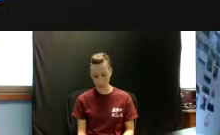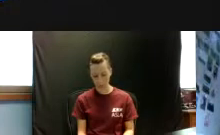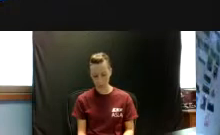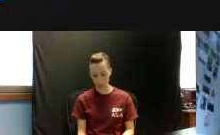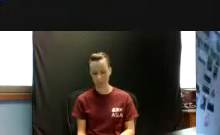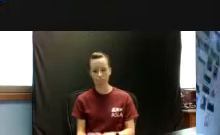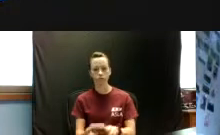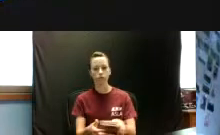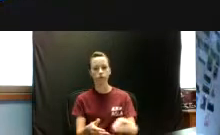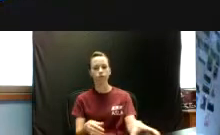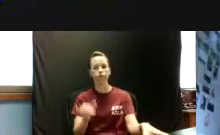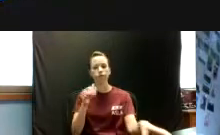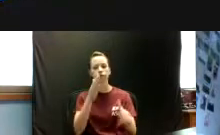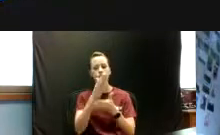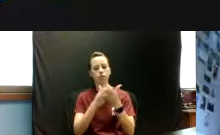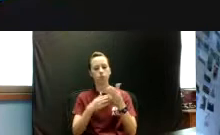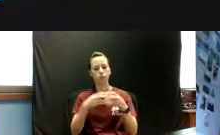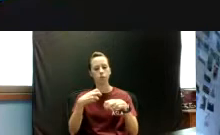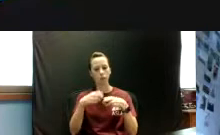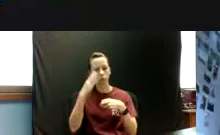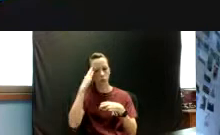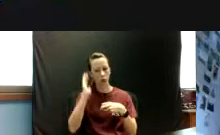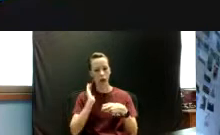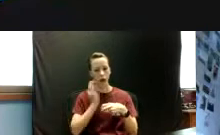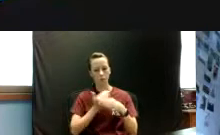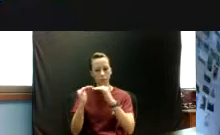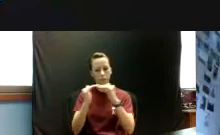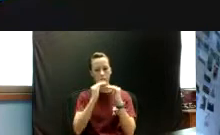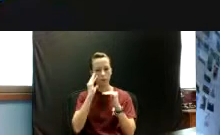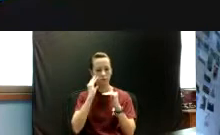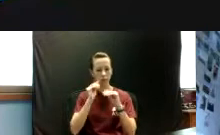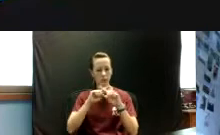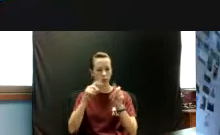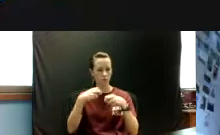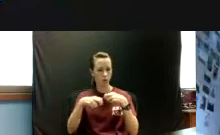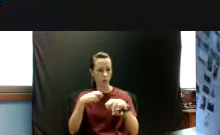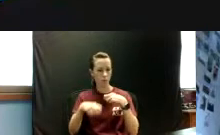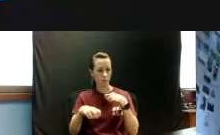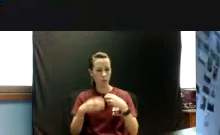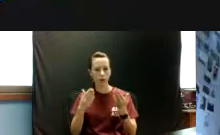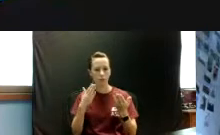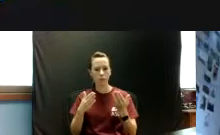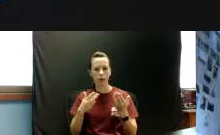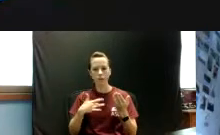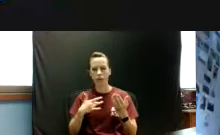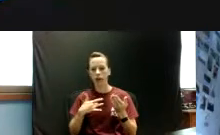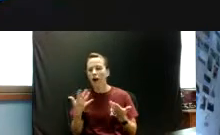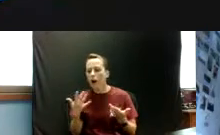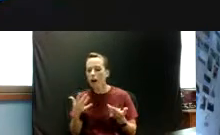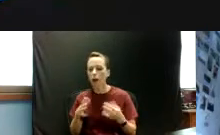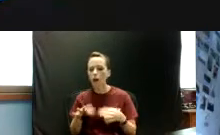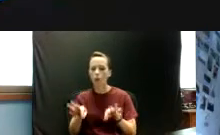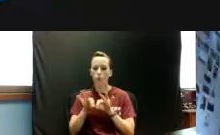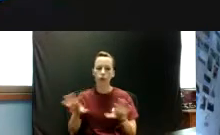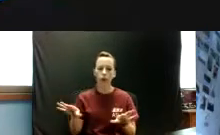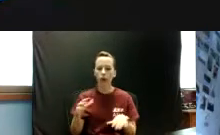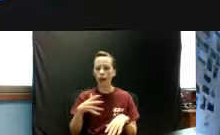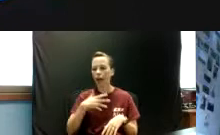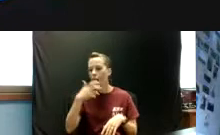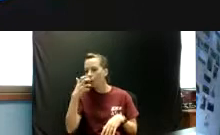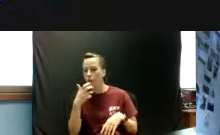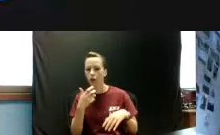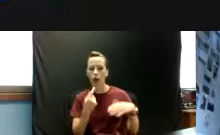realize that our peers are experiencing different feelings, like they're desperate or they feel worthless or angry or lonely, guilty,